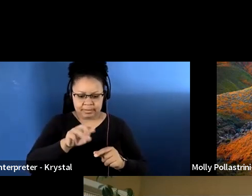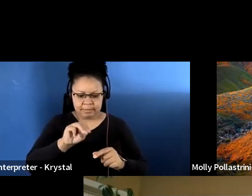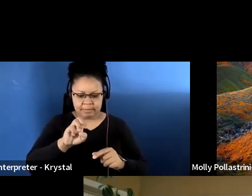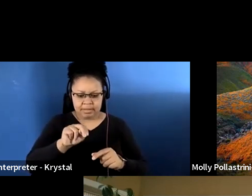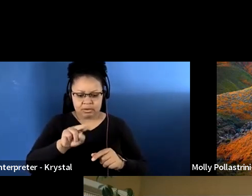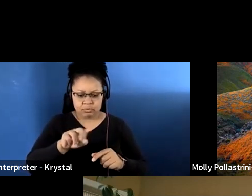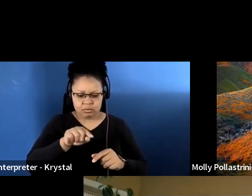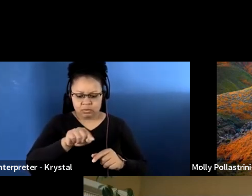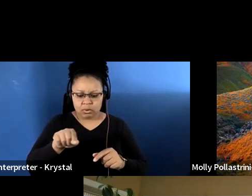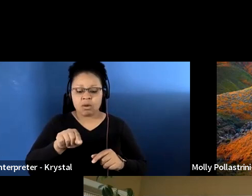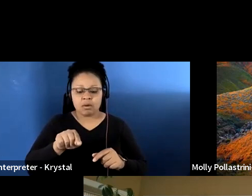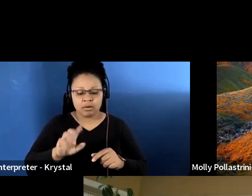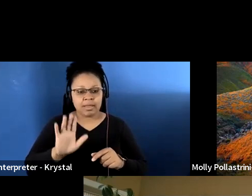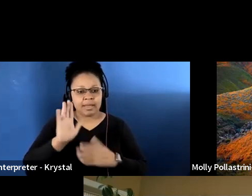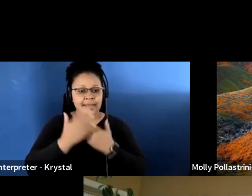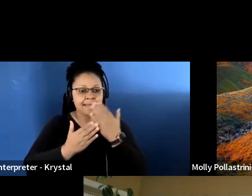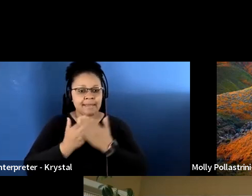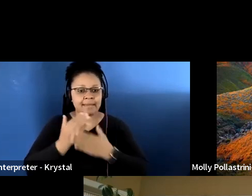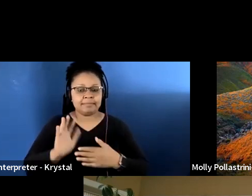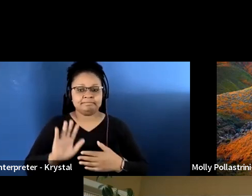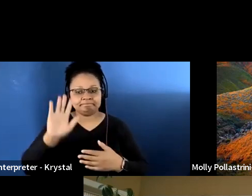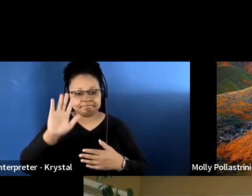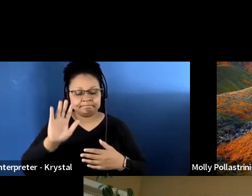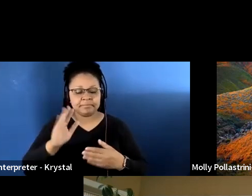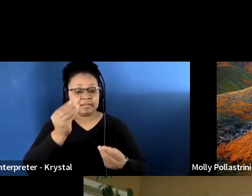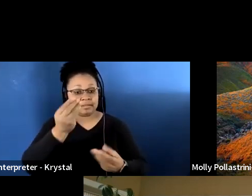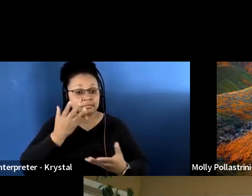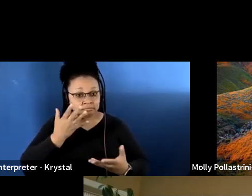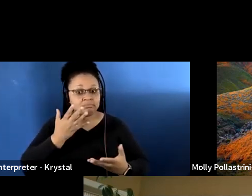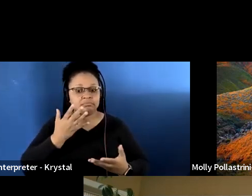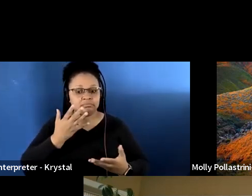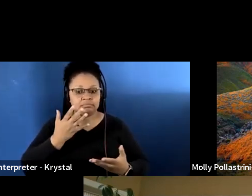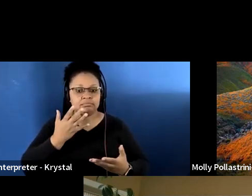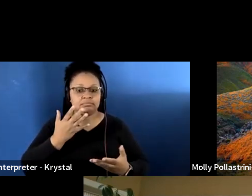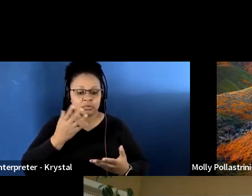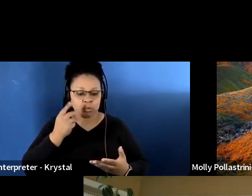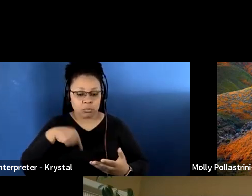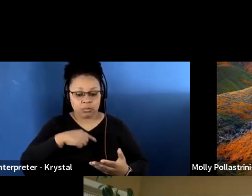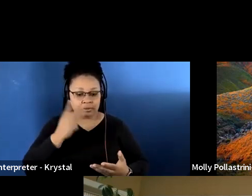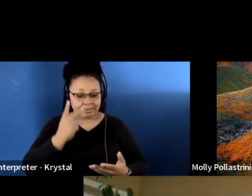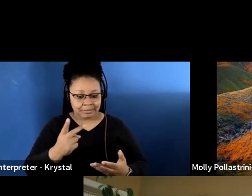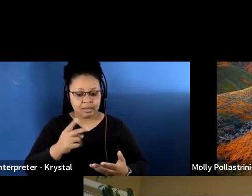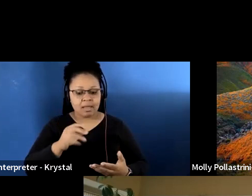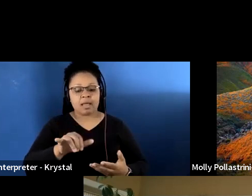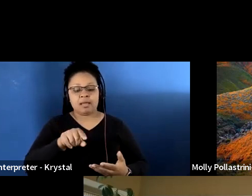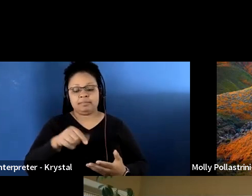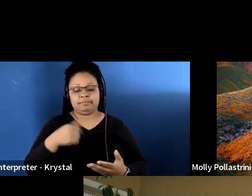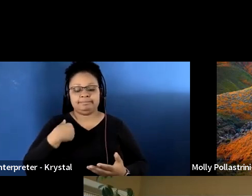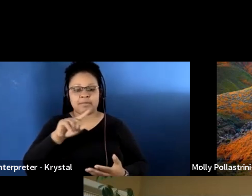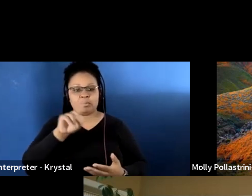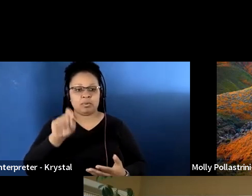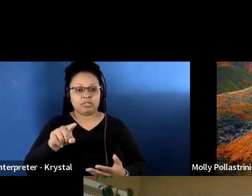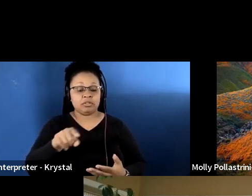menu bar that allows us to know you have a question. For those of you on the phone today